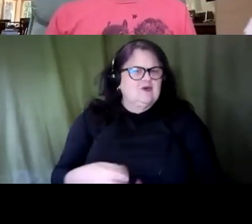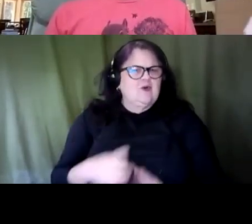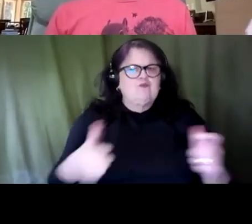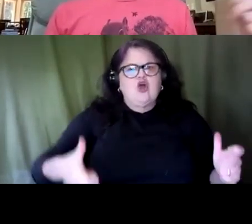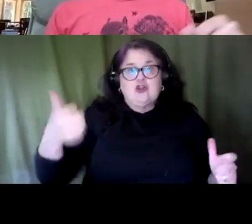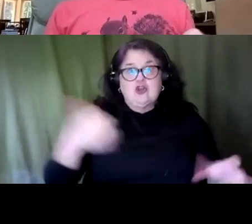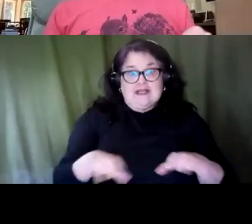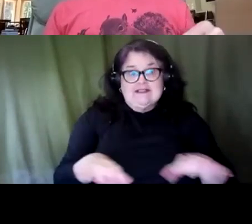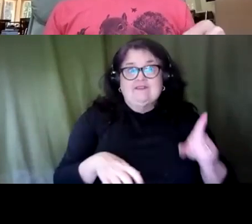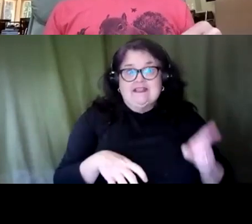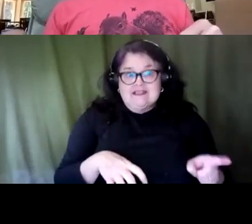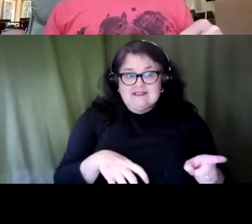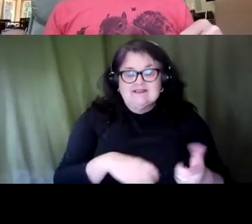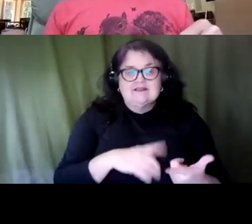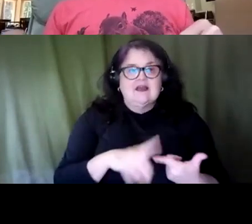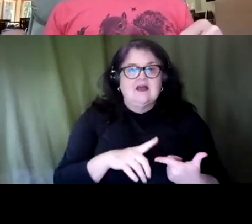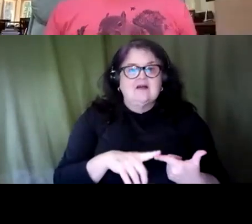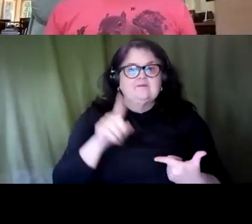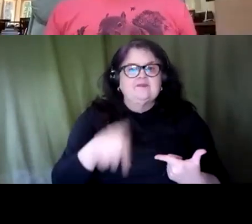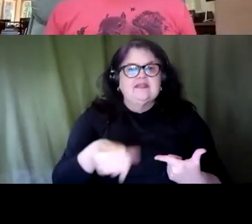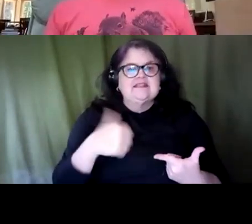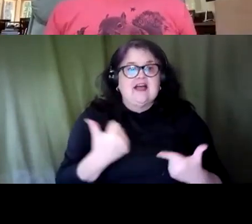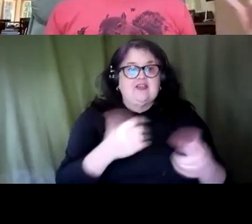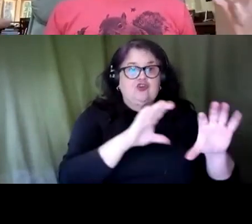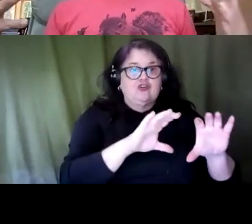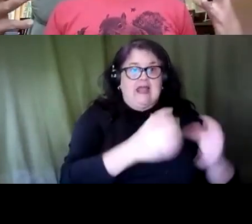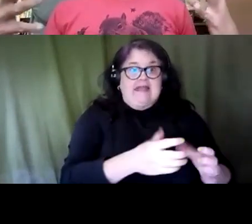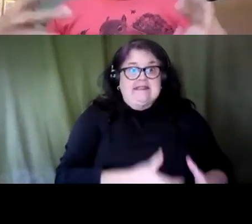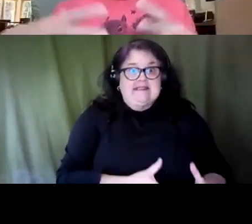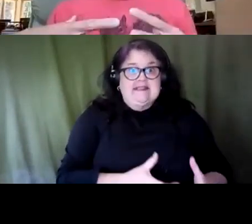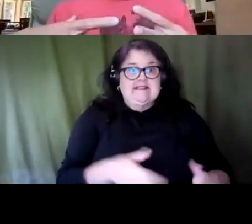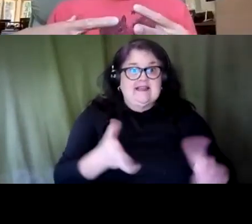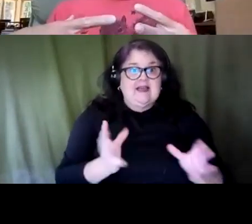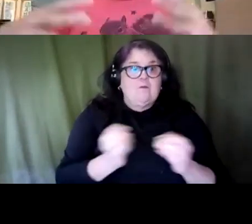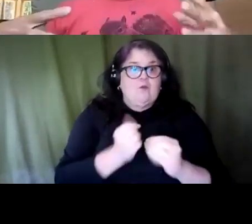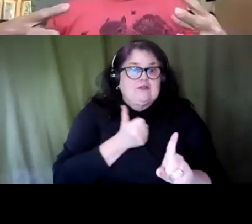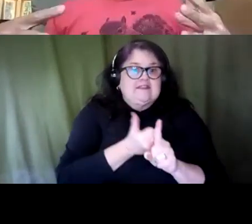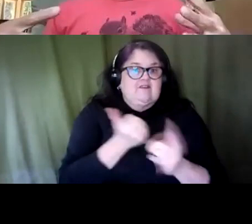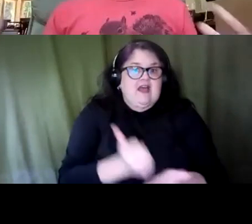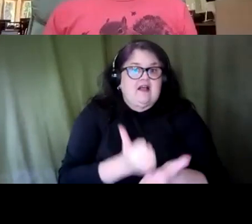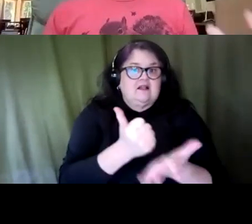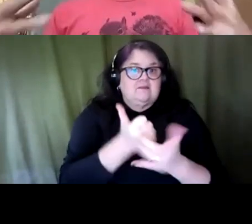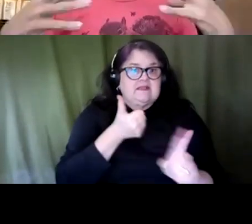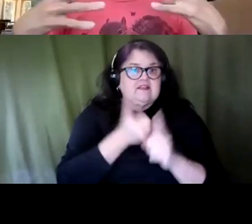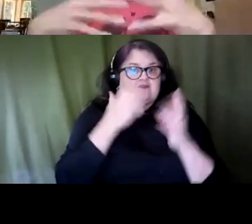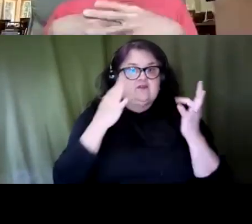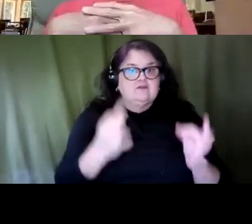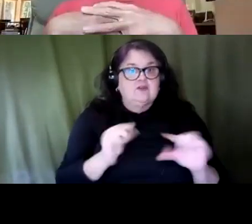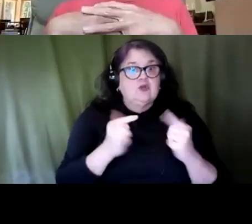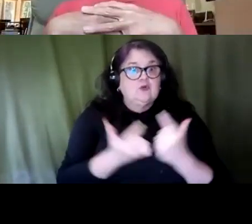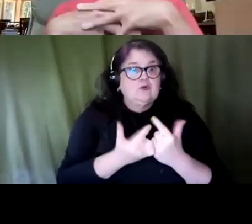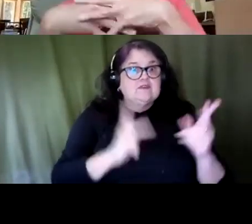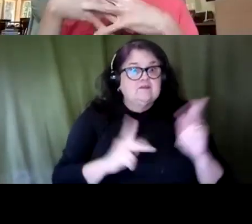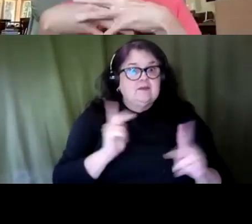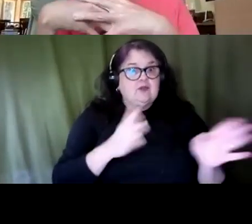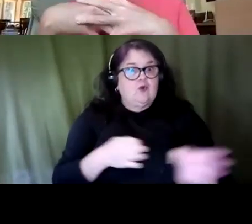activities. These other entities allow for more self-help and self-determination, groups of people organizing for their own benefit,